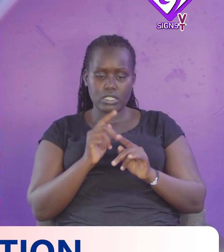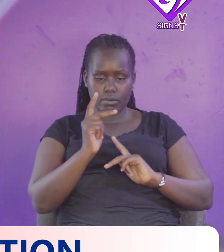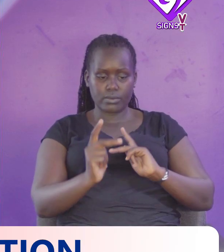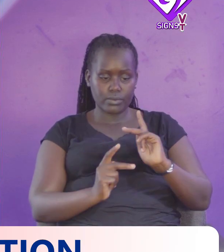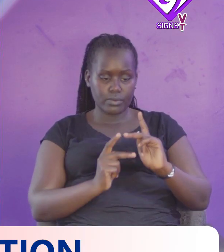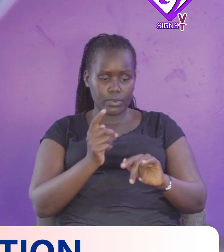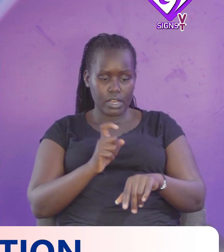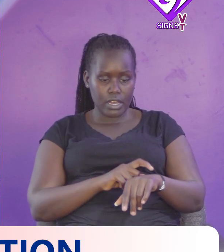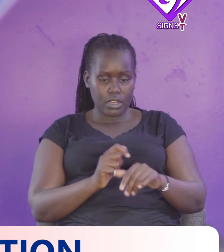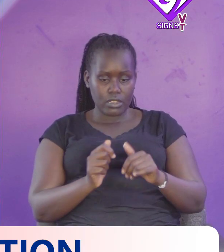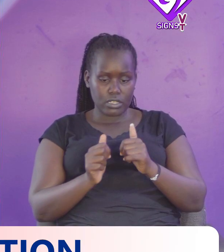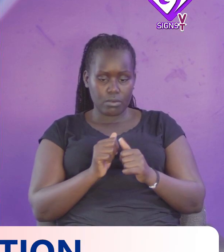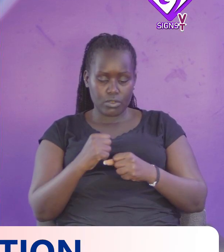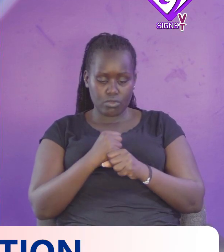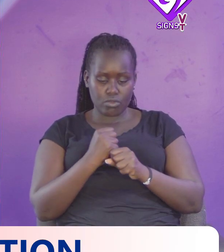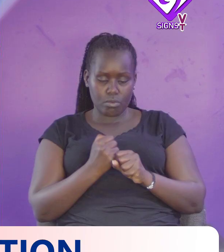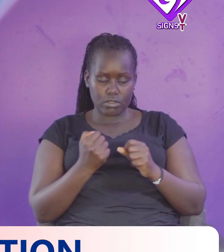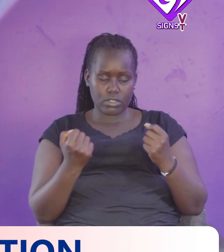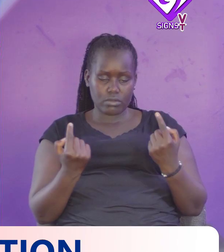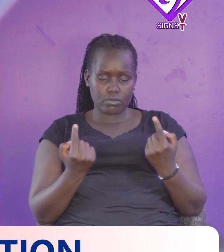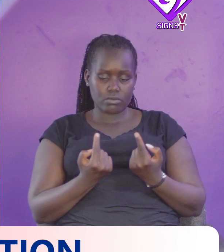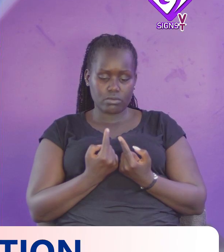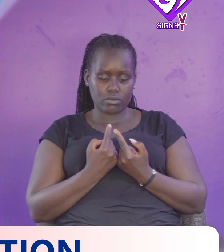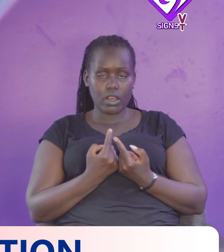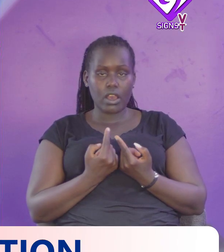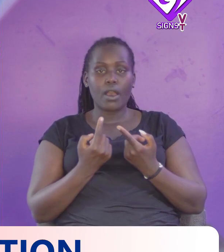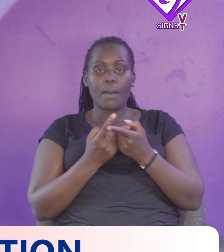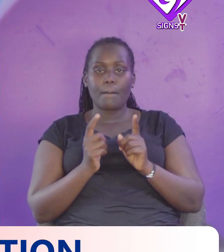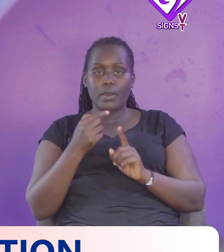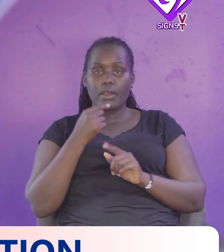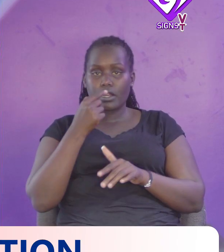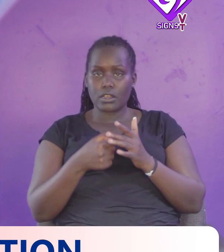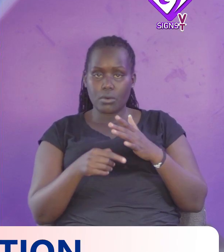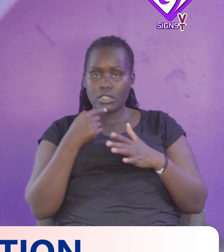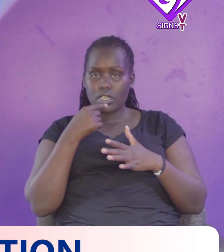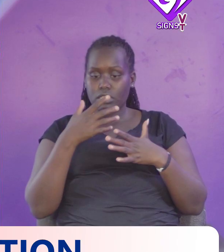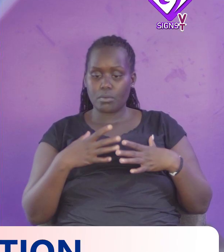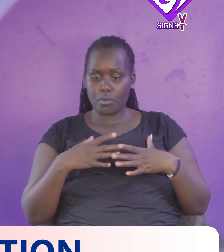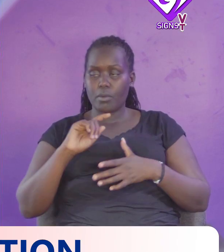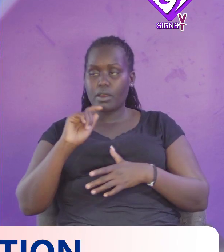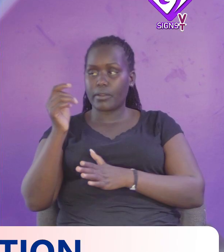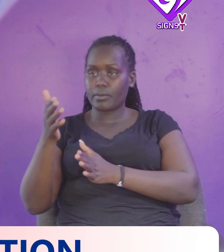time with which we grieve is also very different. But I keep saying, I tell my people, Kenyans,